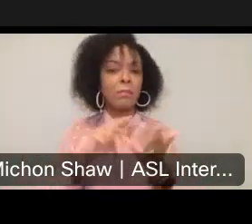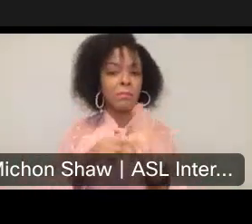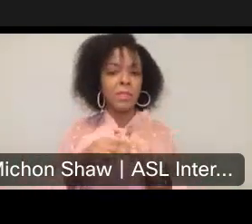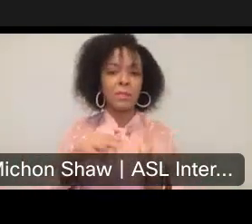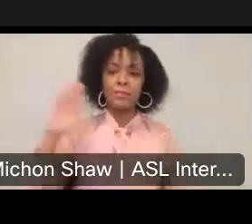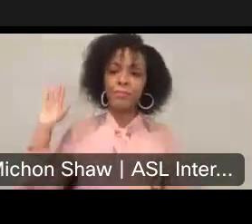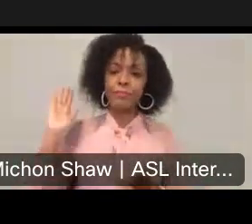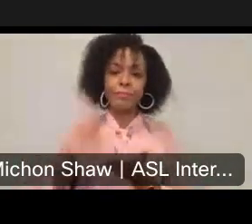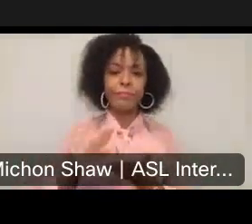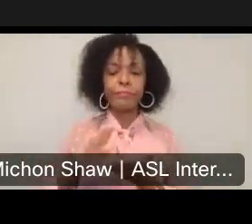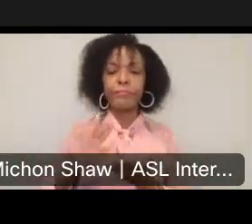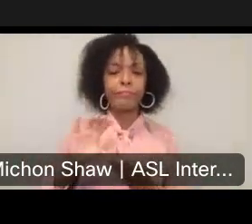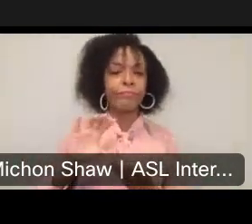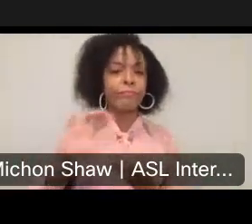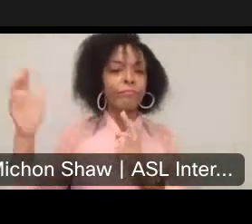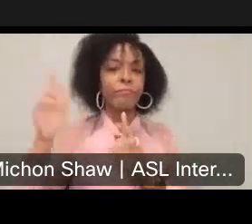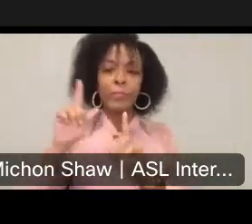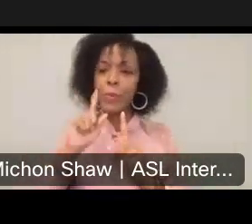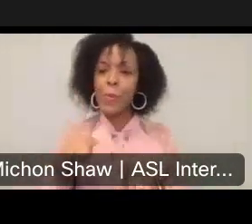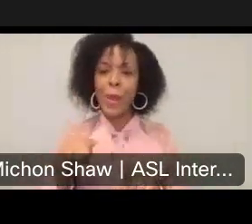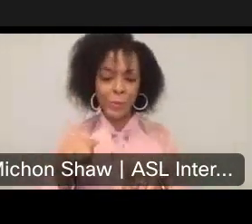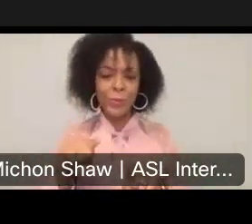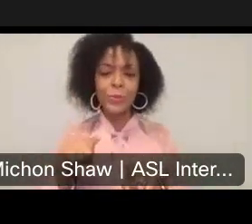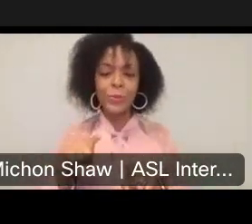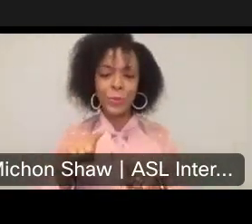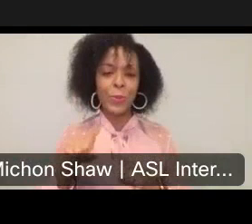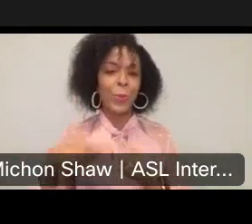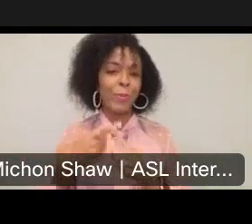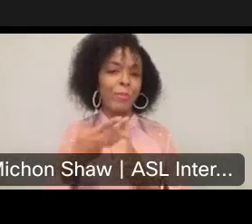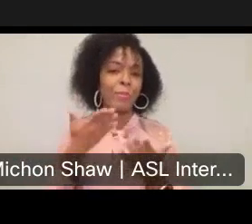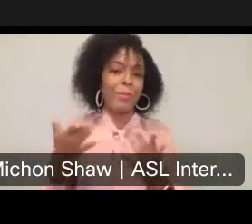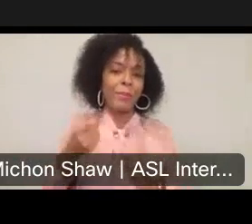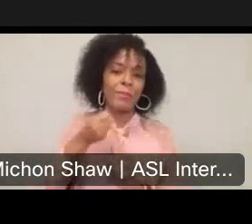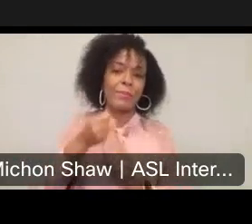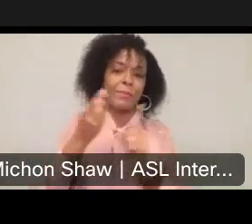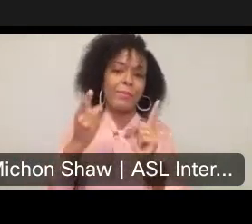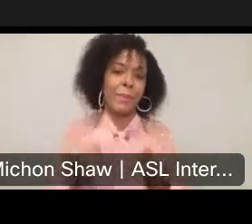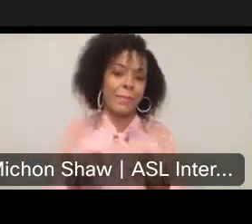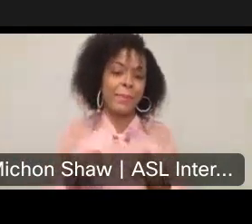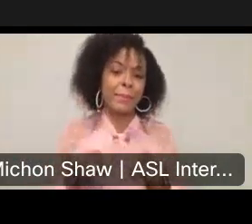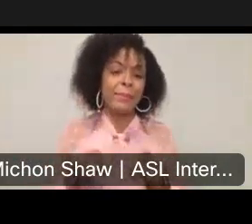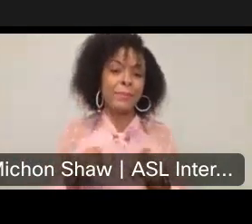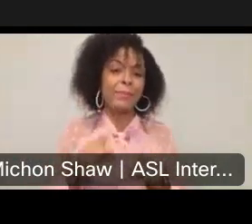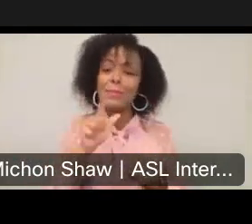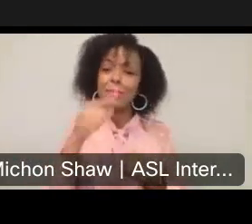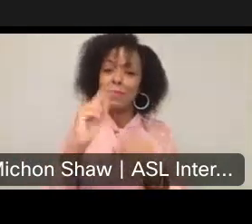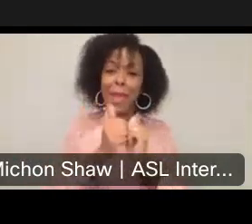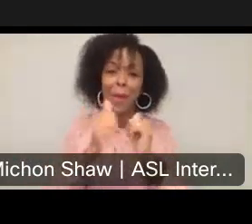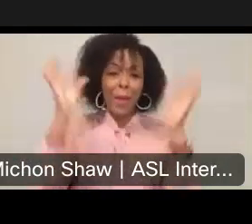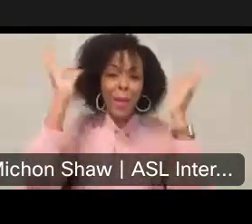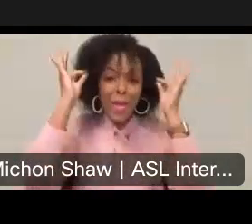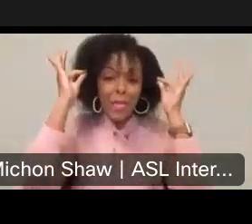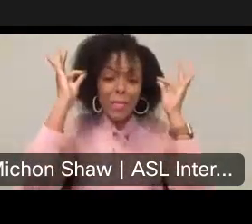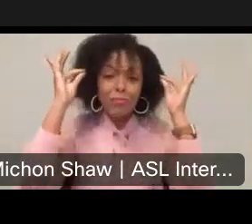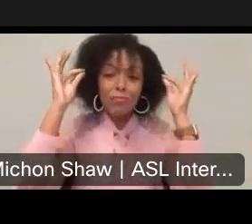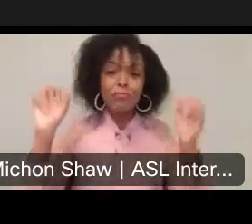drastic reactions to things that happen, not just, you know, in the way that we wear our hair, but if we think about the things that are